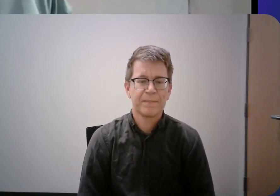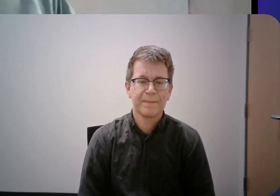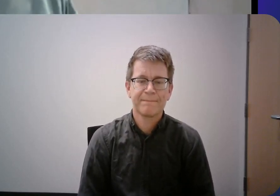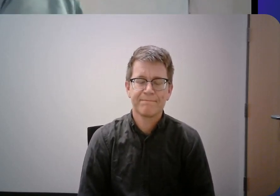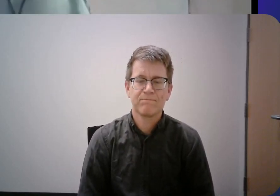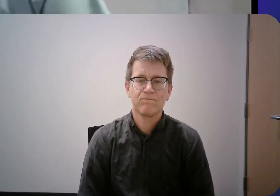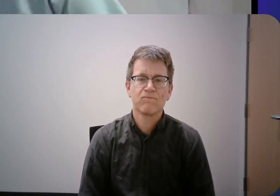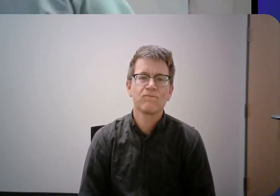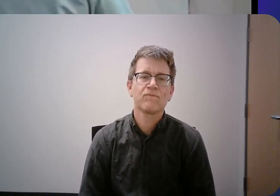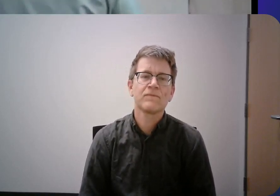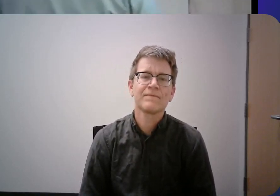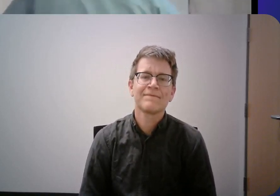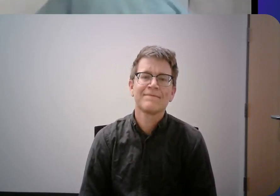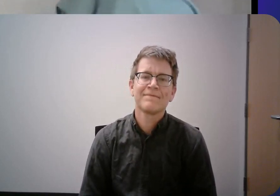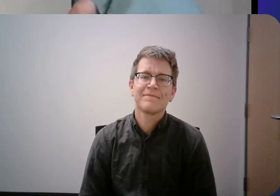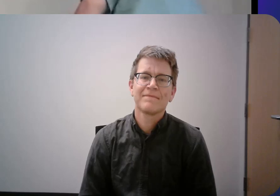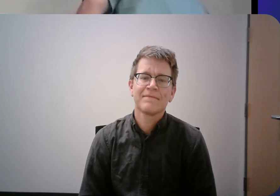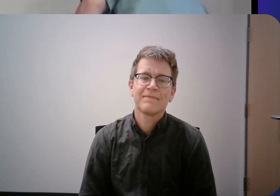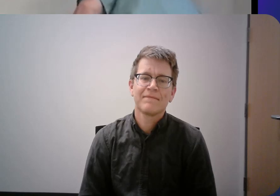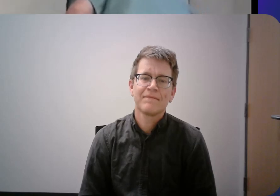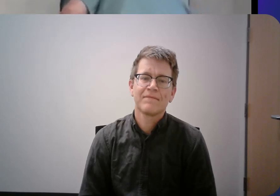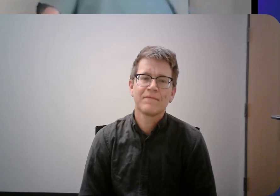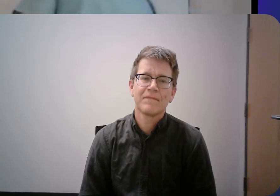Can you see this?